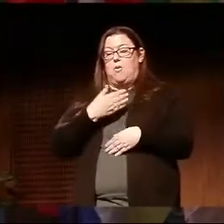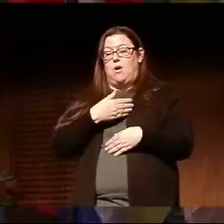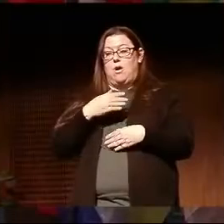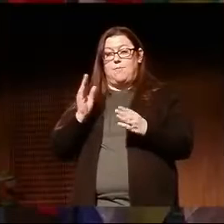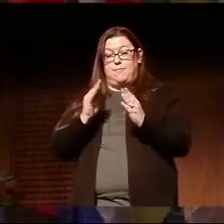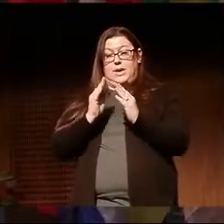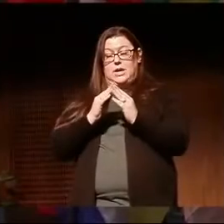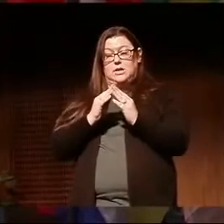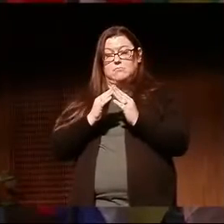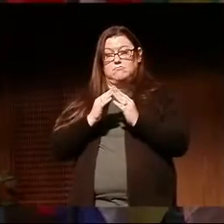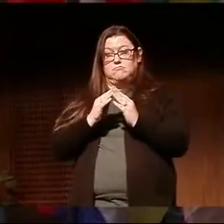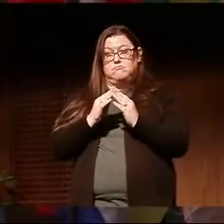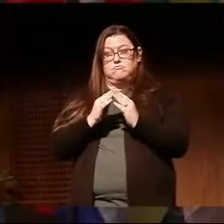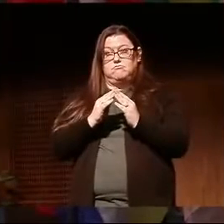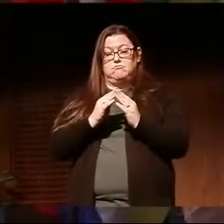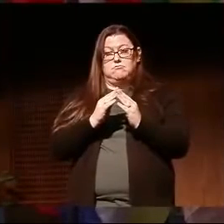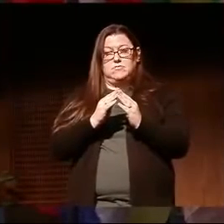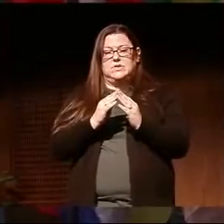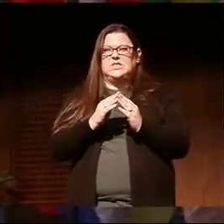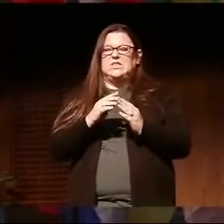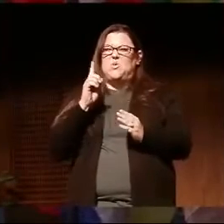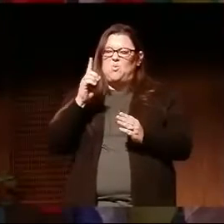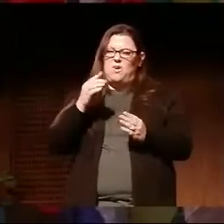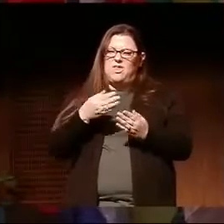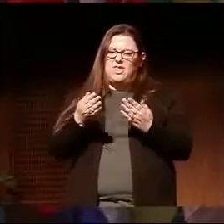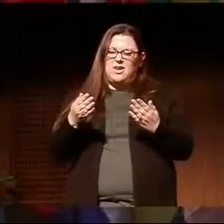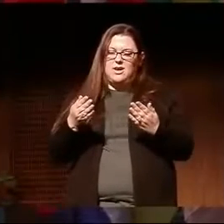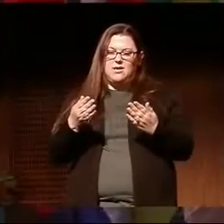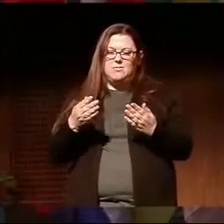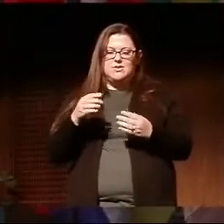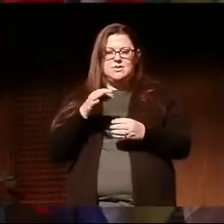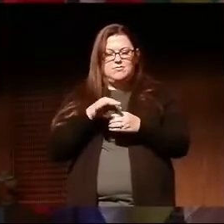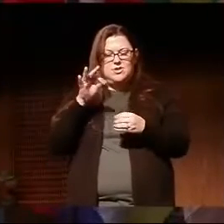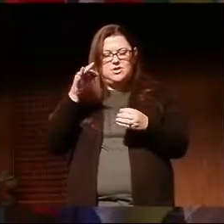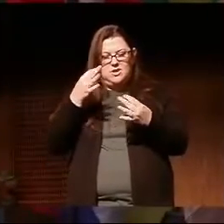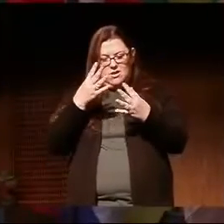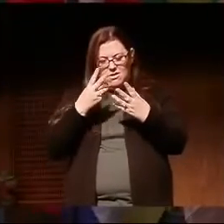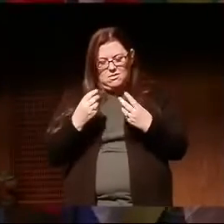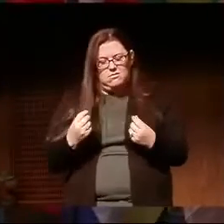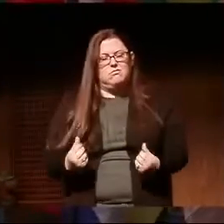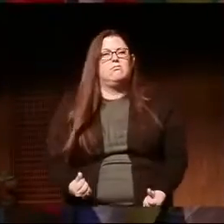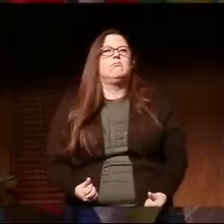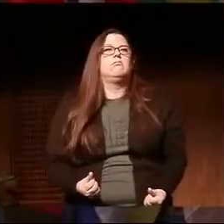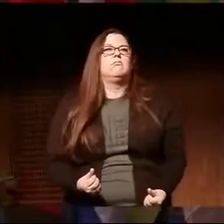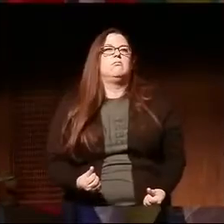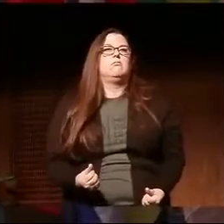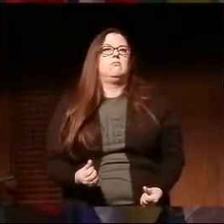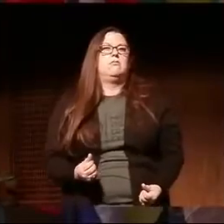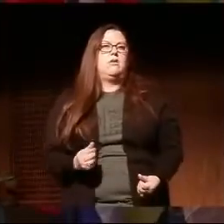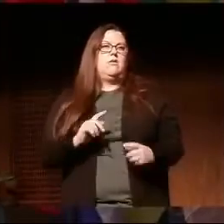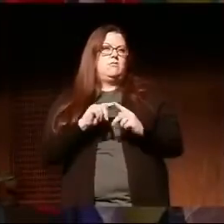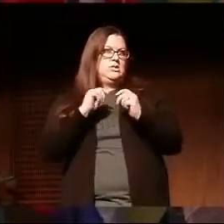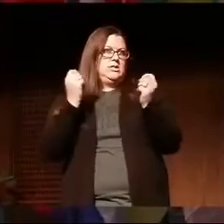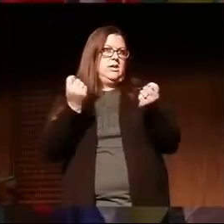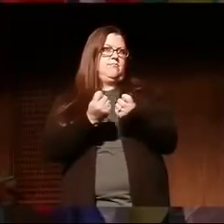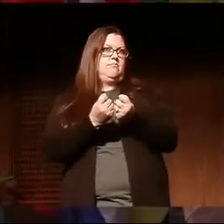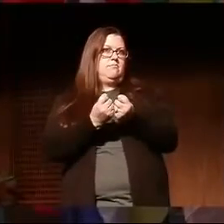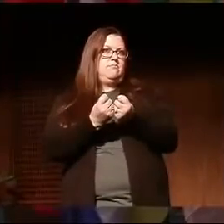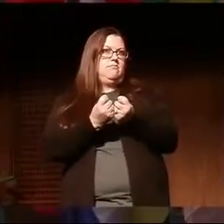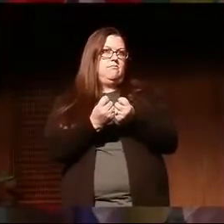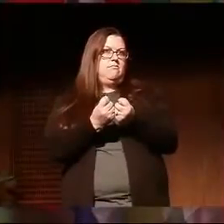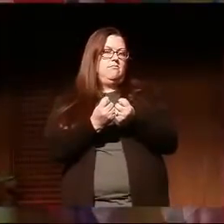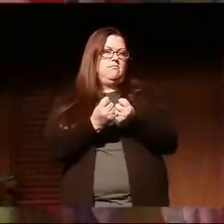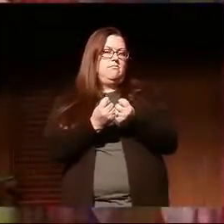it was a particular thing that was just, it was draining. It was spiritually draining on the leadership team. I happened to go